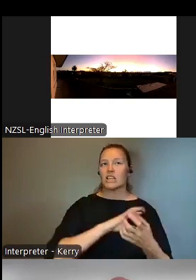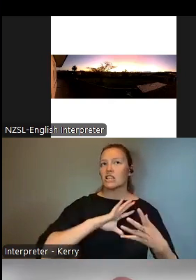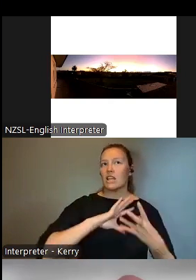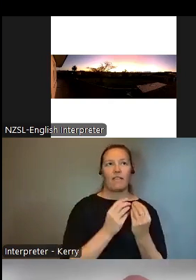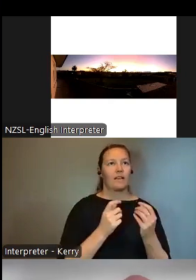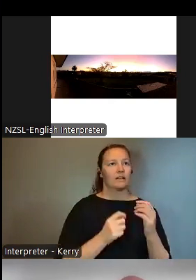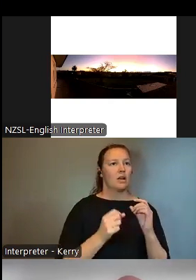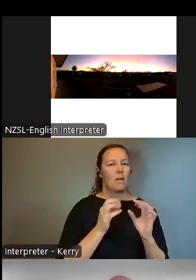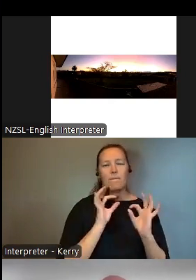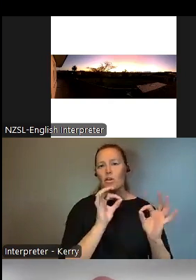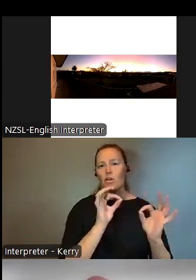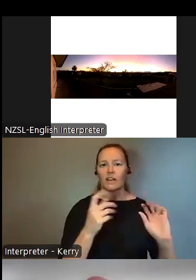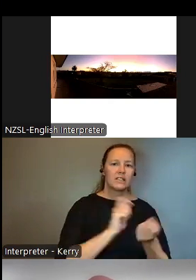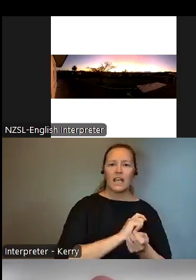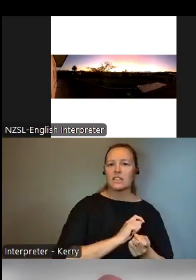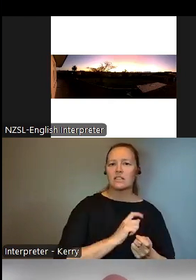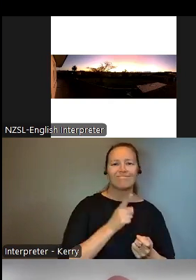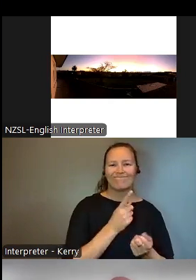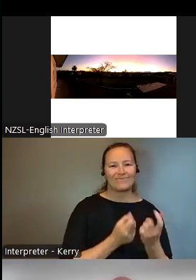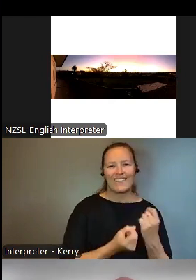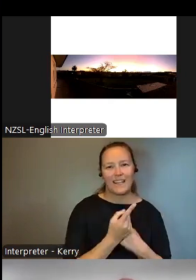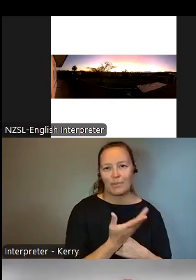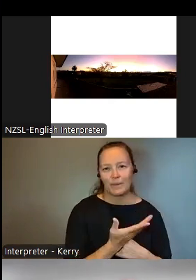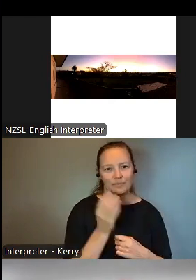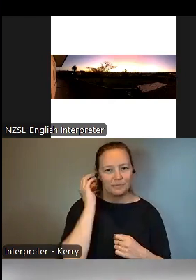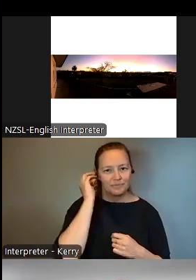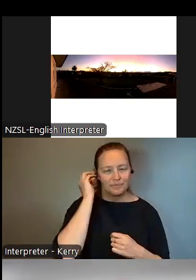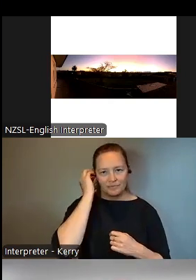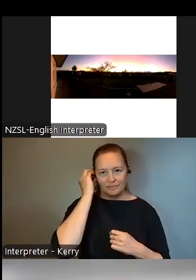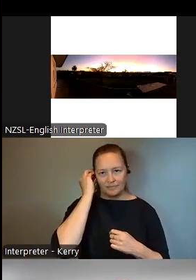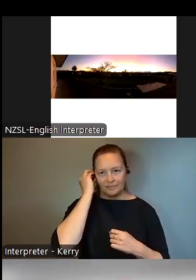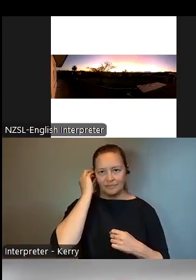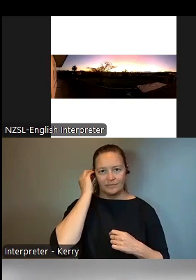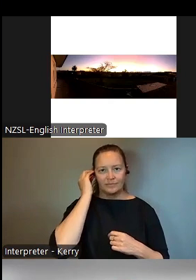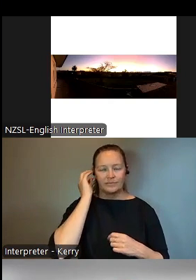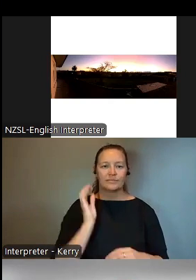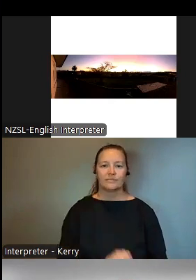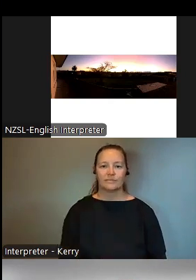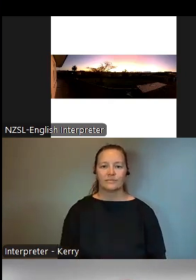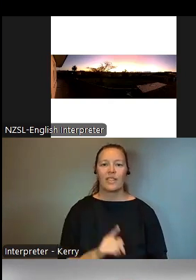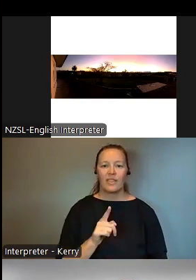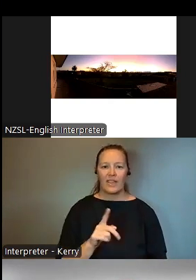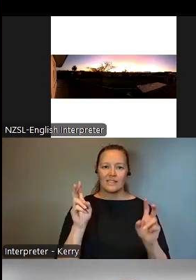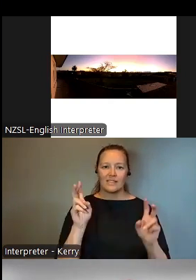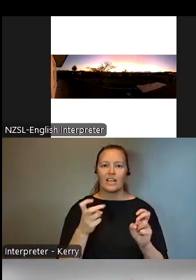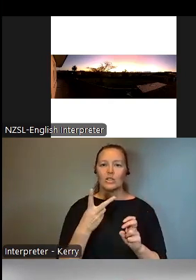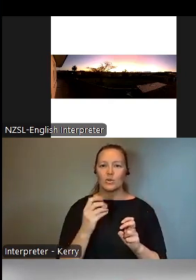bullets don't exist in education. That's the 20-mile march.